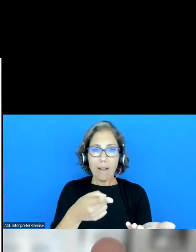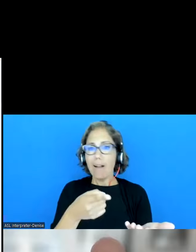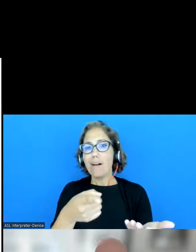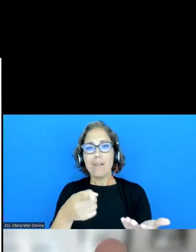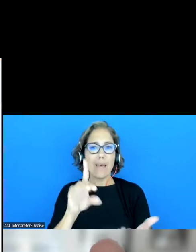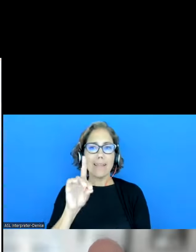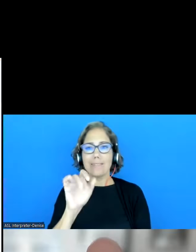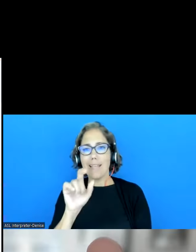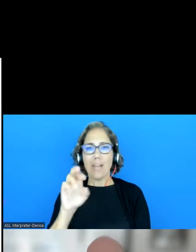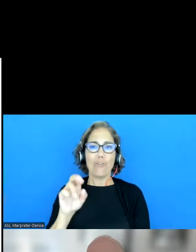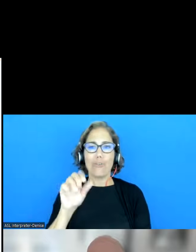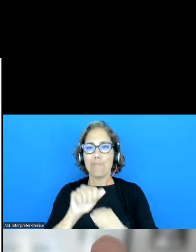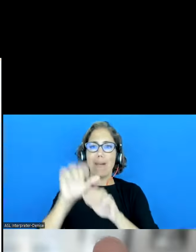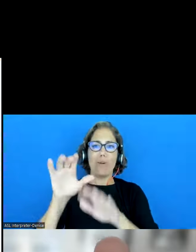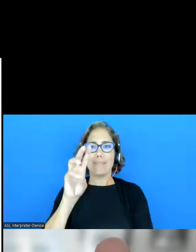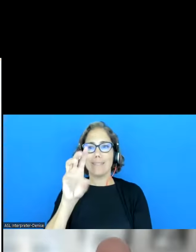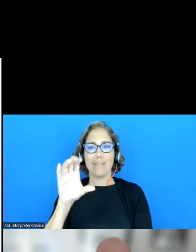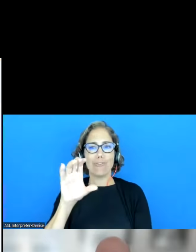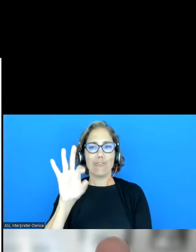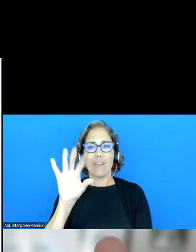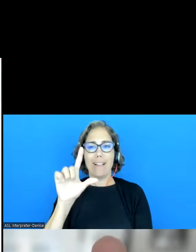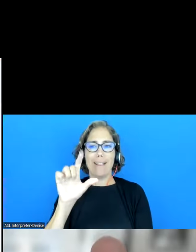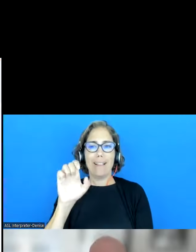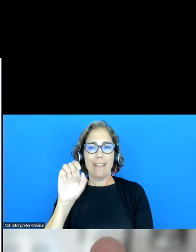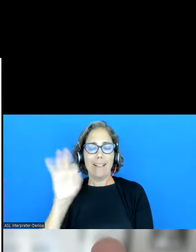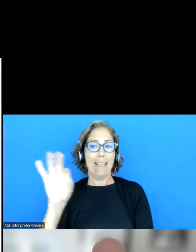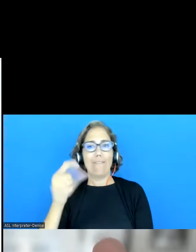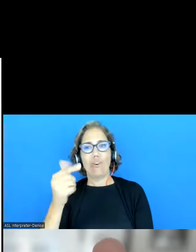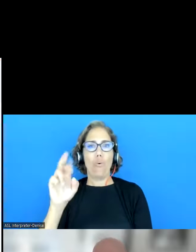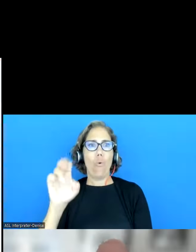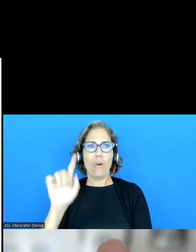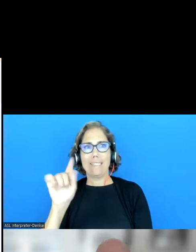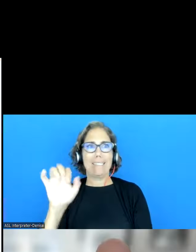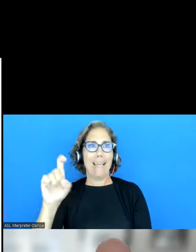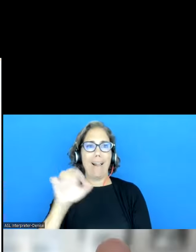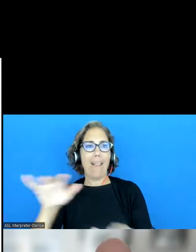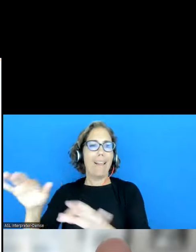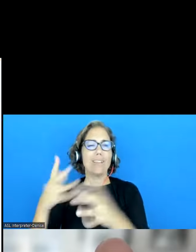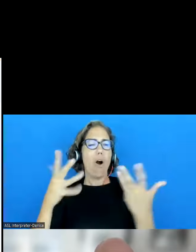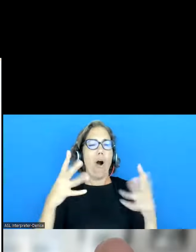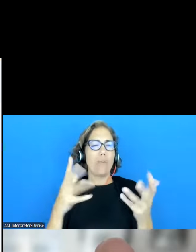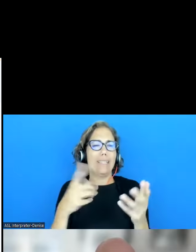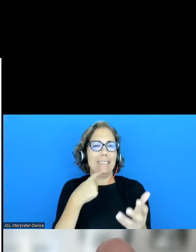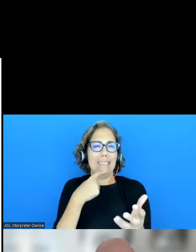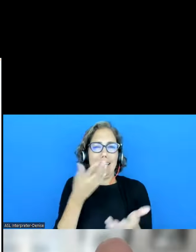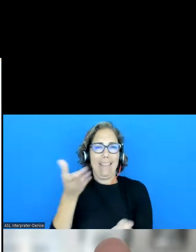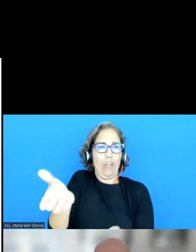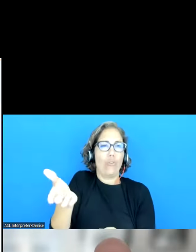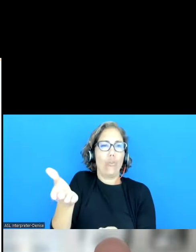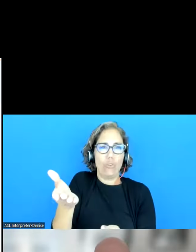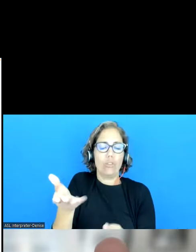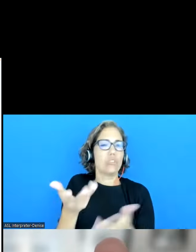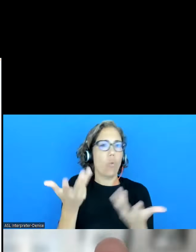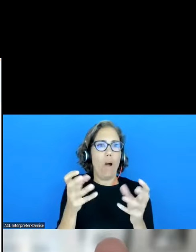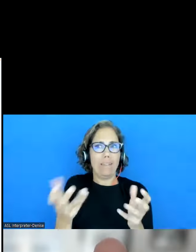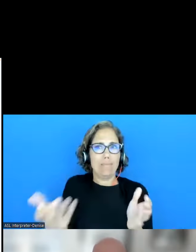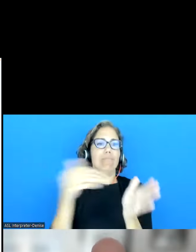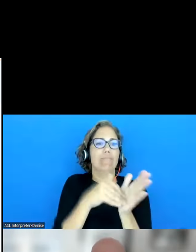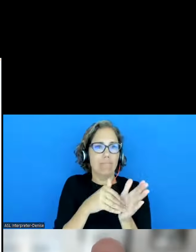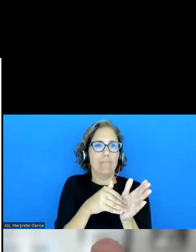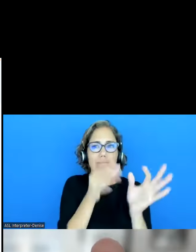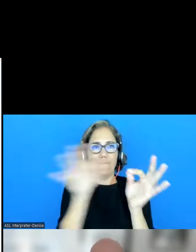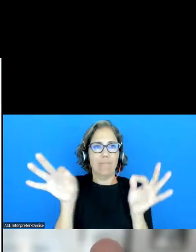gore text hiking boot, then you're being redundant to information that's already on the screen. Thinking about this, there's a couple